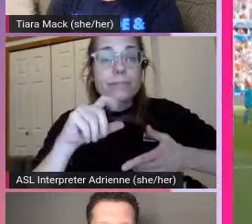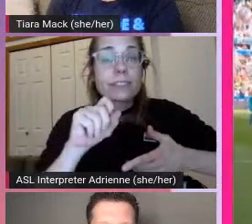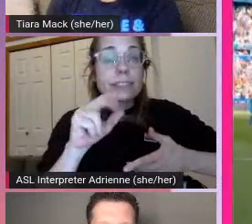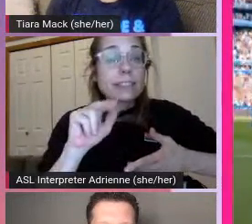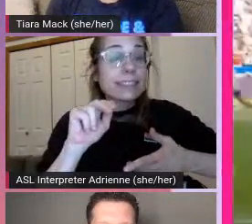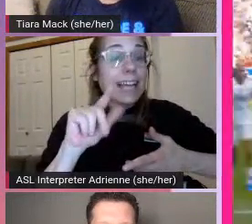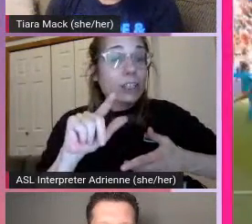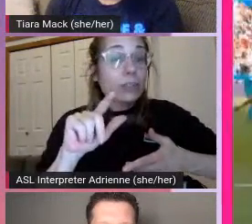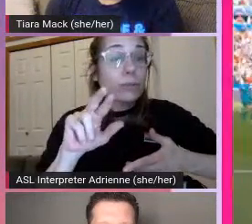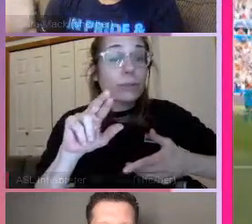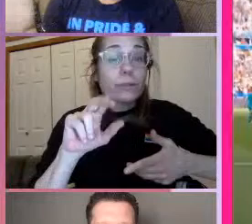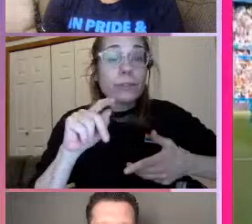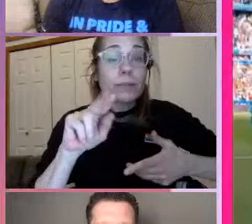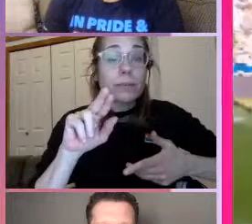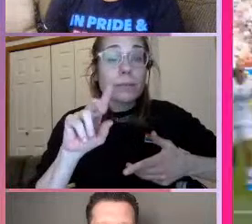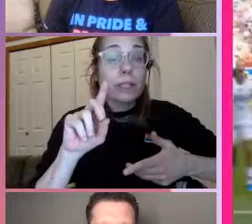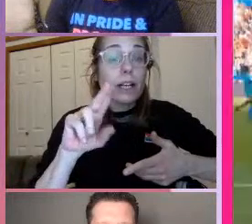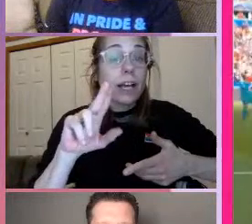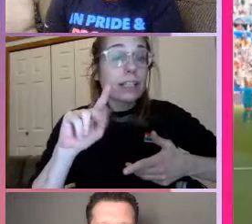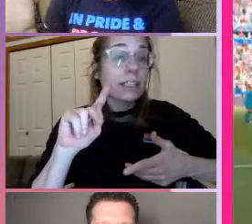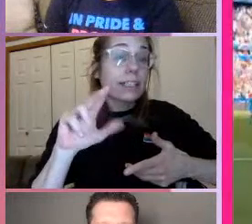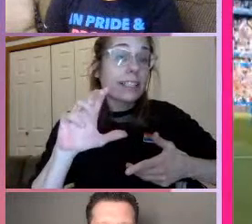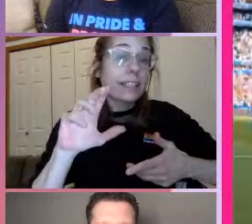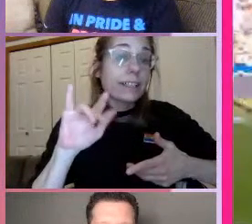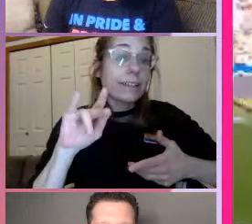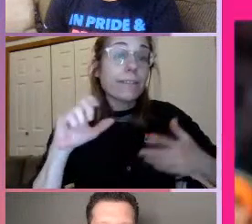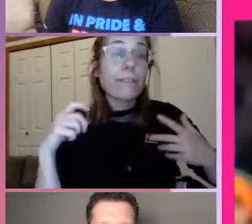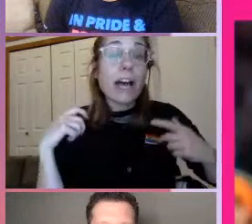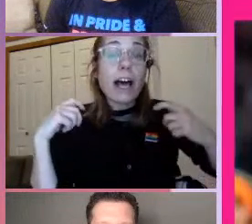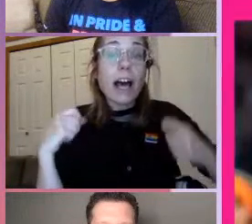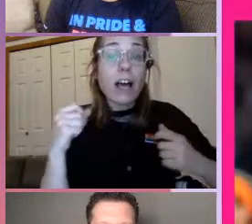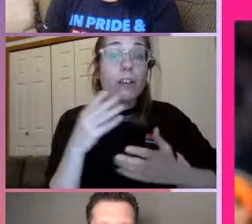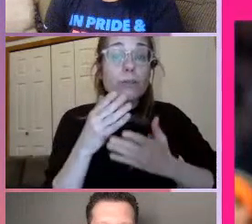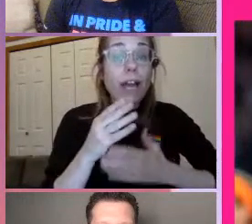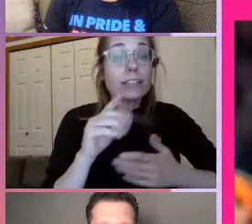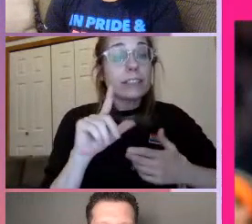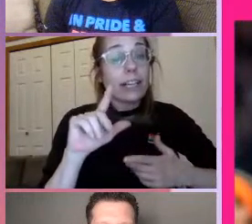soccer team. Next slide, please.